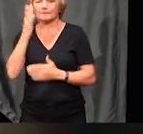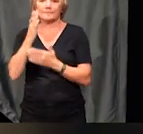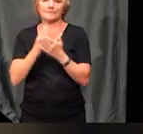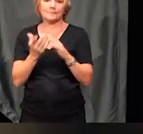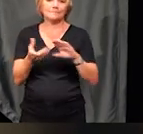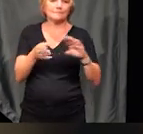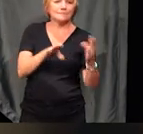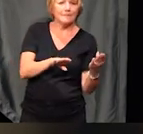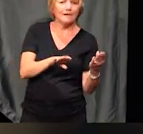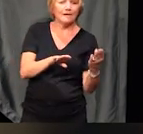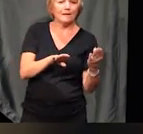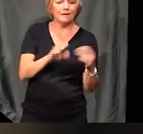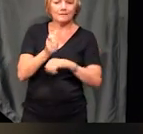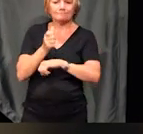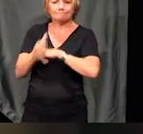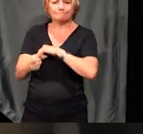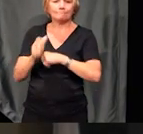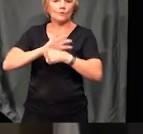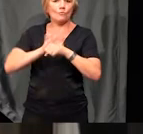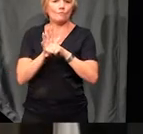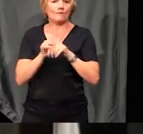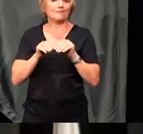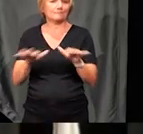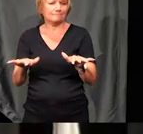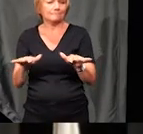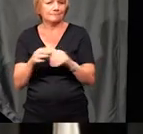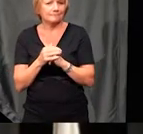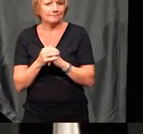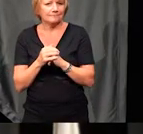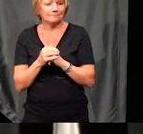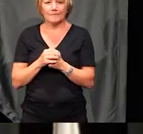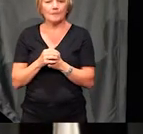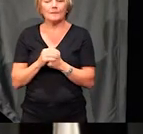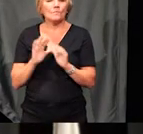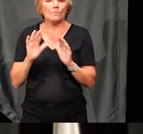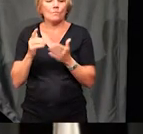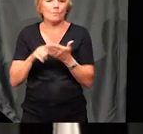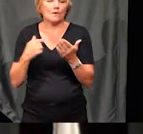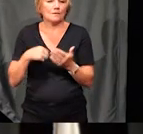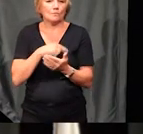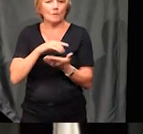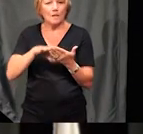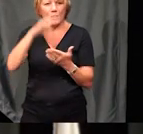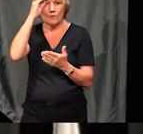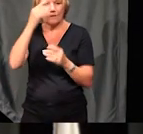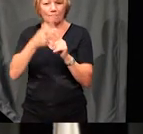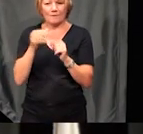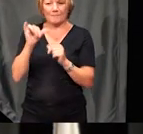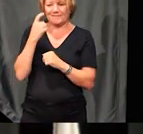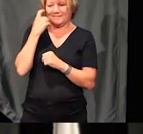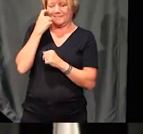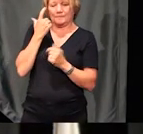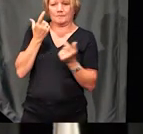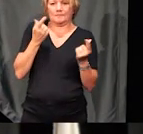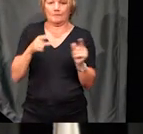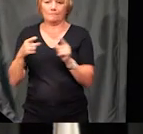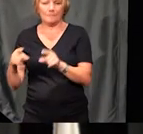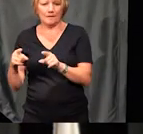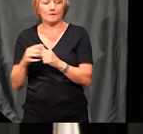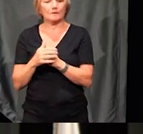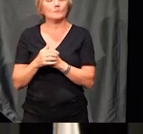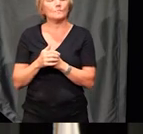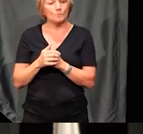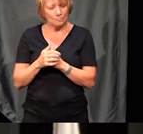due to the COVID-19 virus. What can we learn from this most recent event?